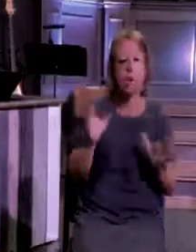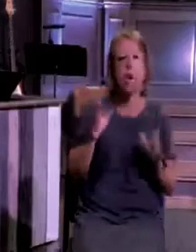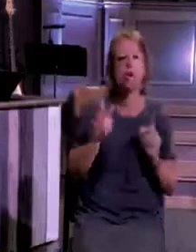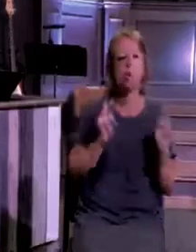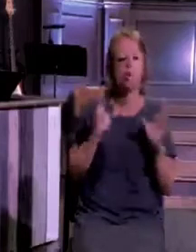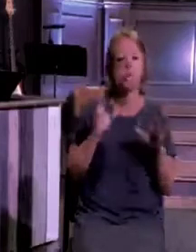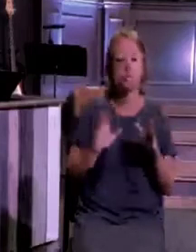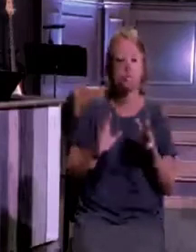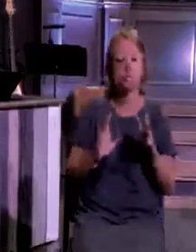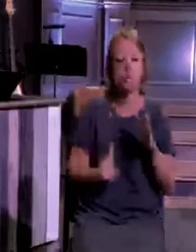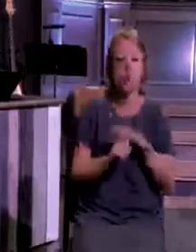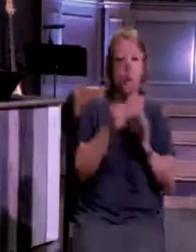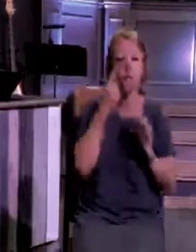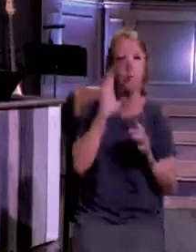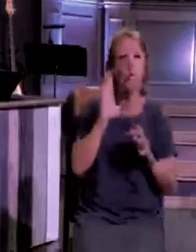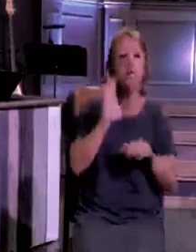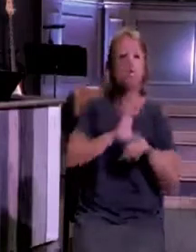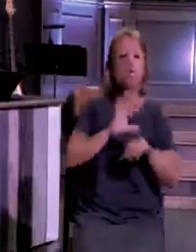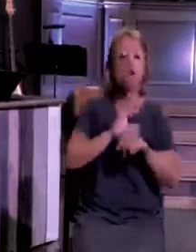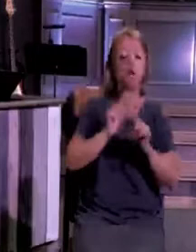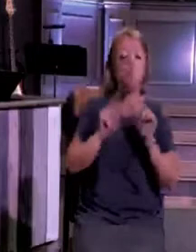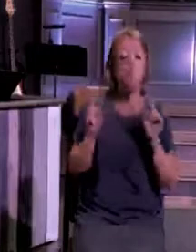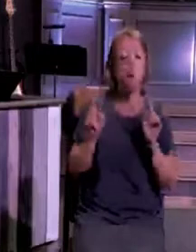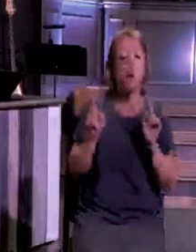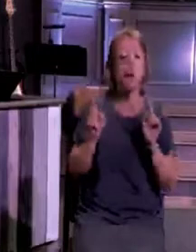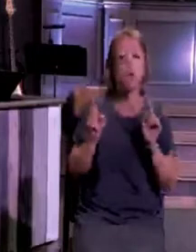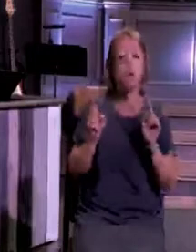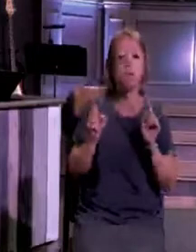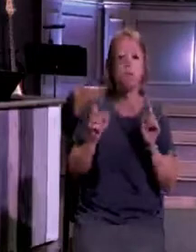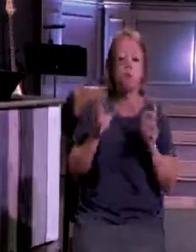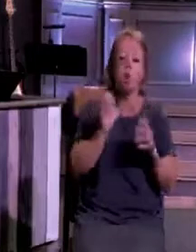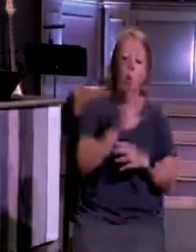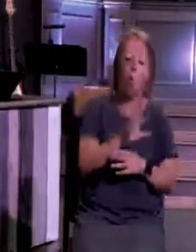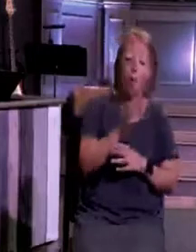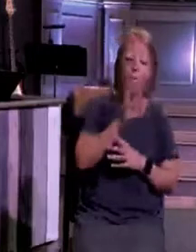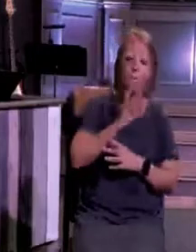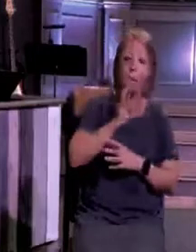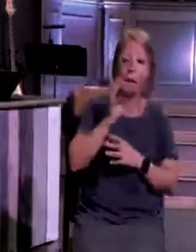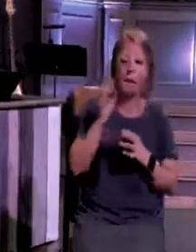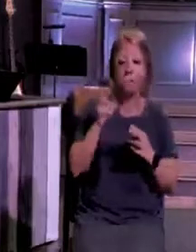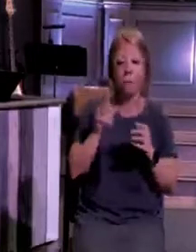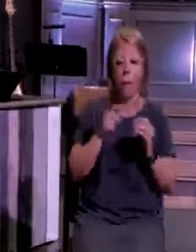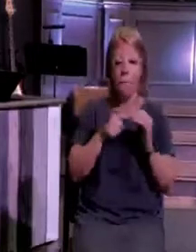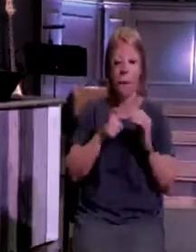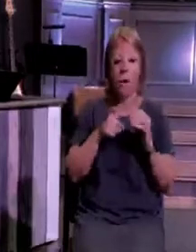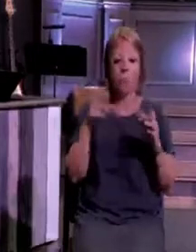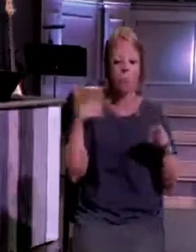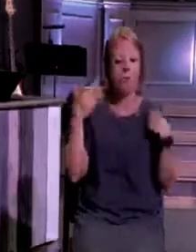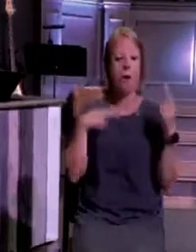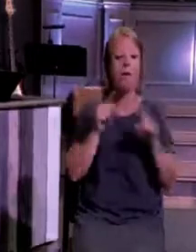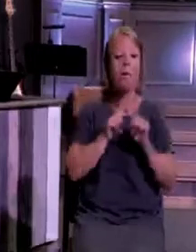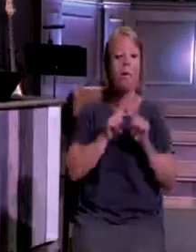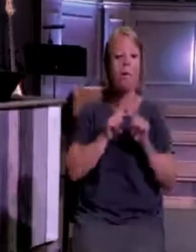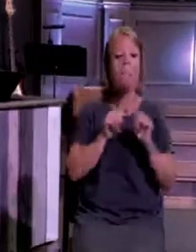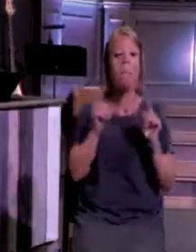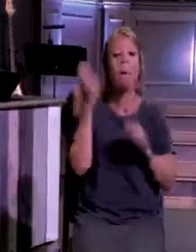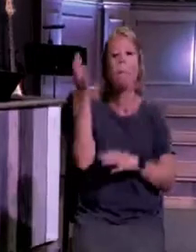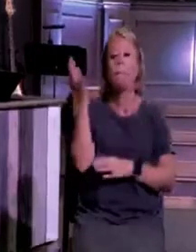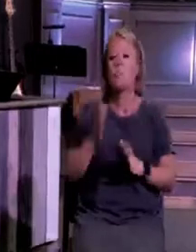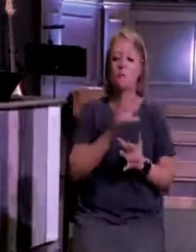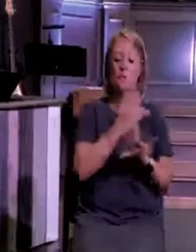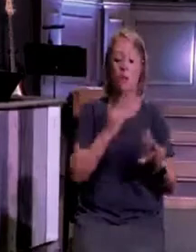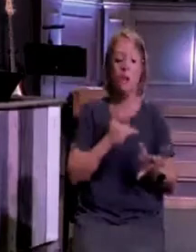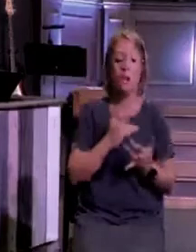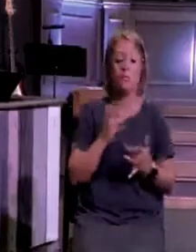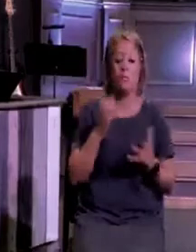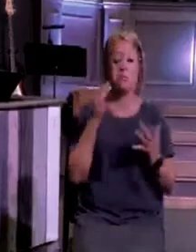And to speak of the subject of revival, that was way too much to ask. Pastors had become very disheartened from the fact